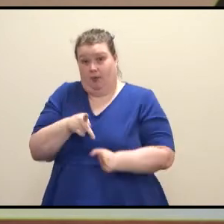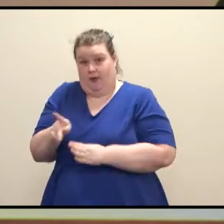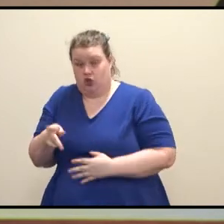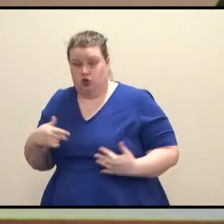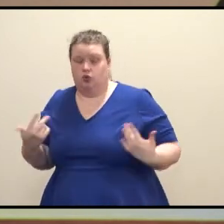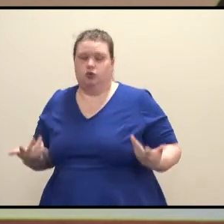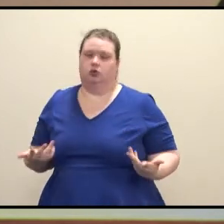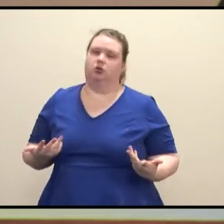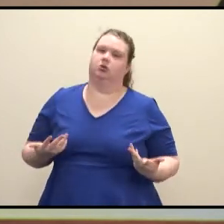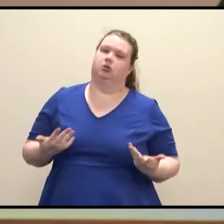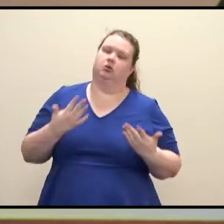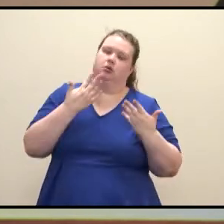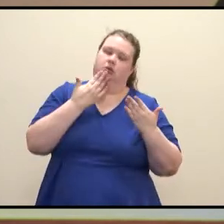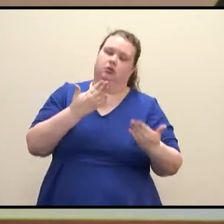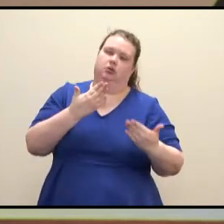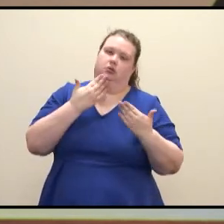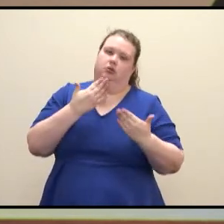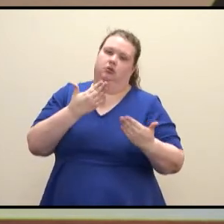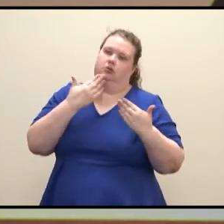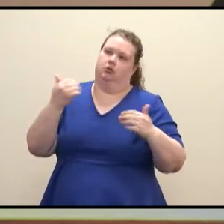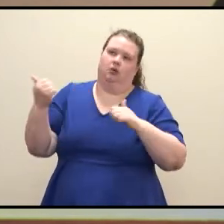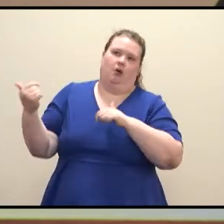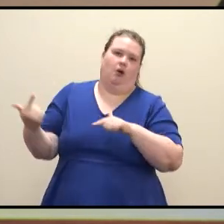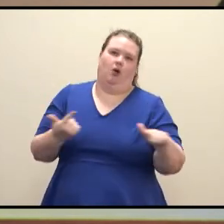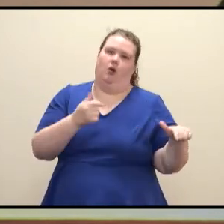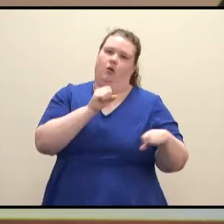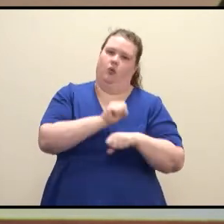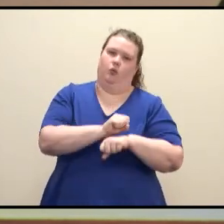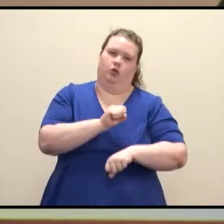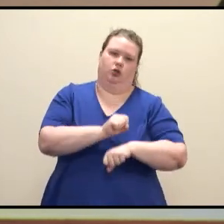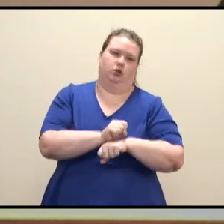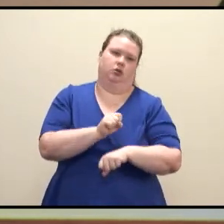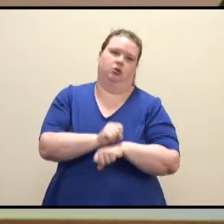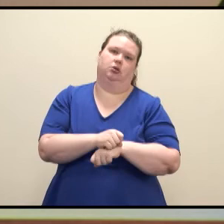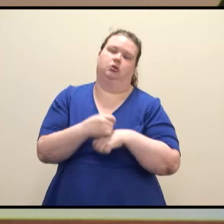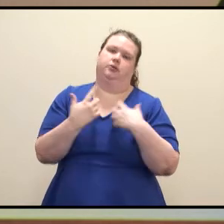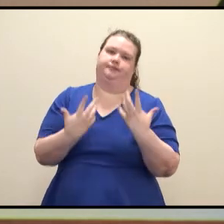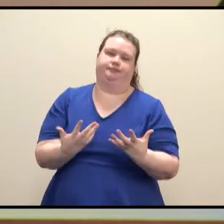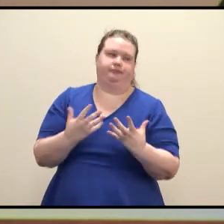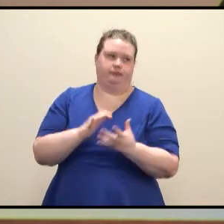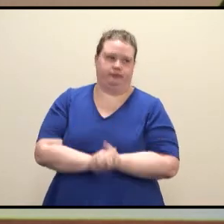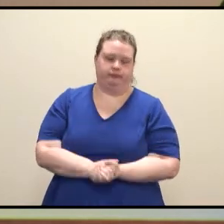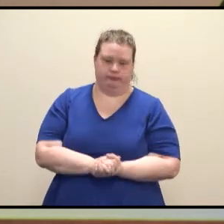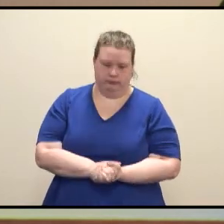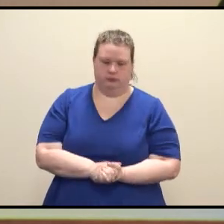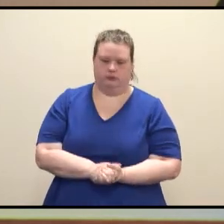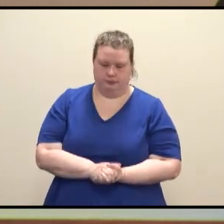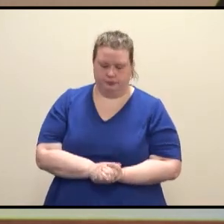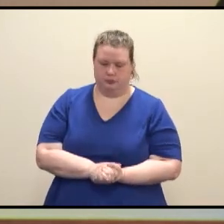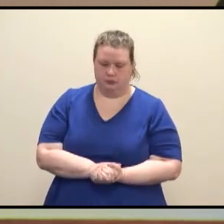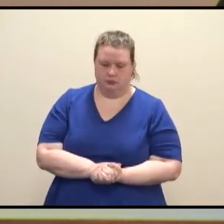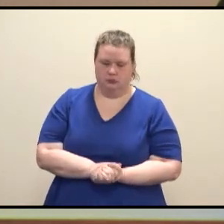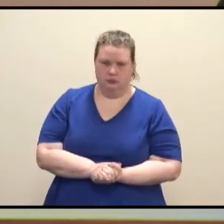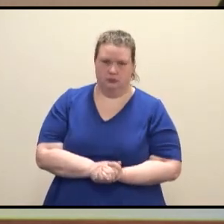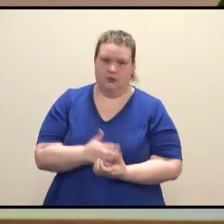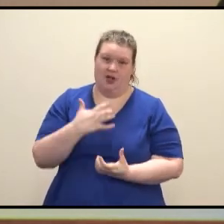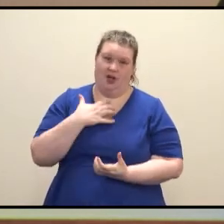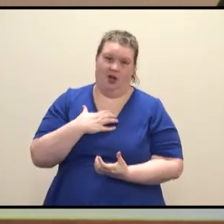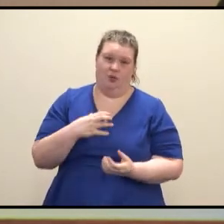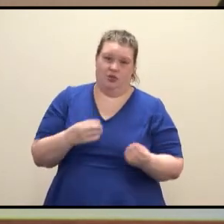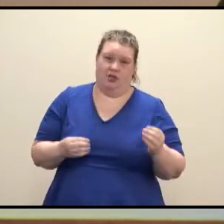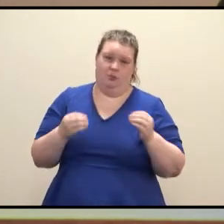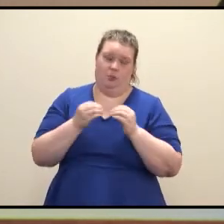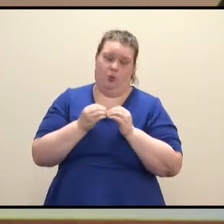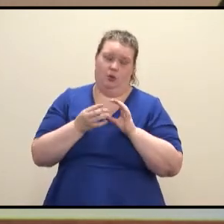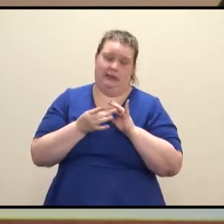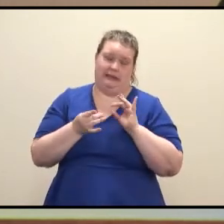just so appreciative of all that you have done. And I wish I had more to